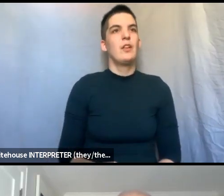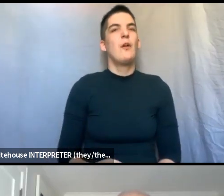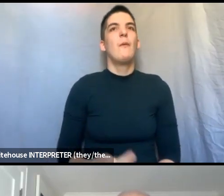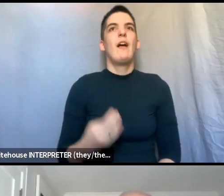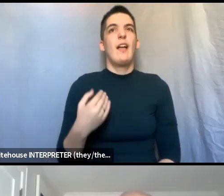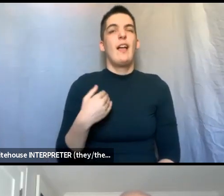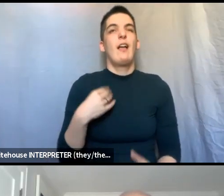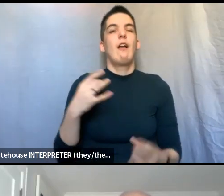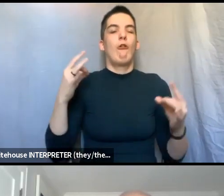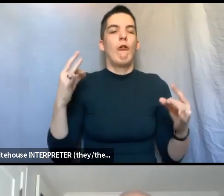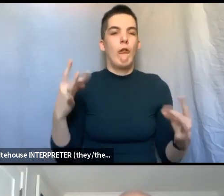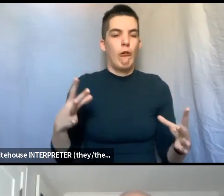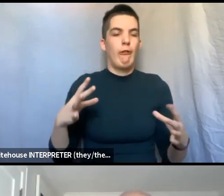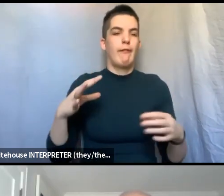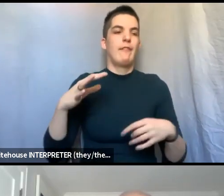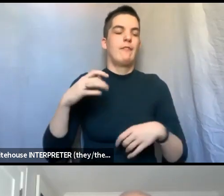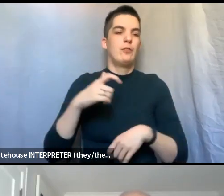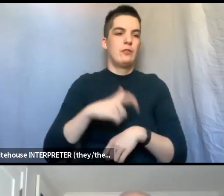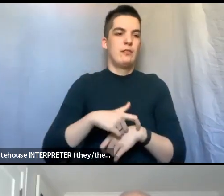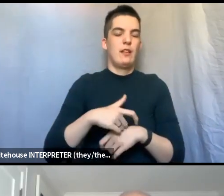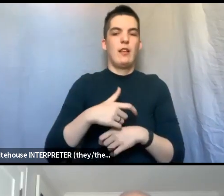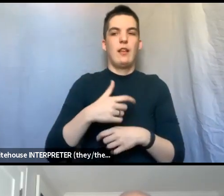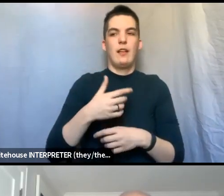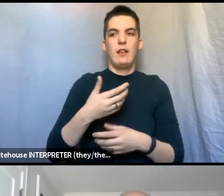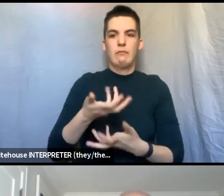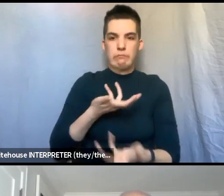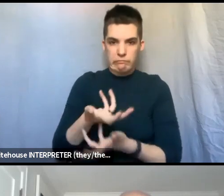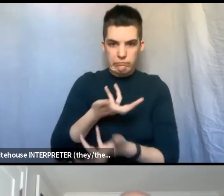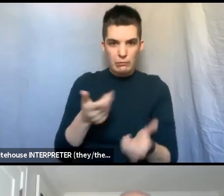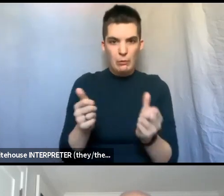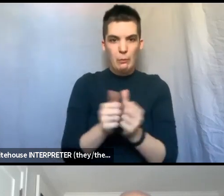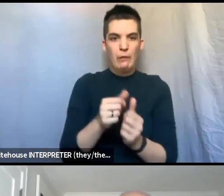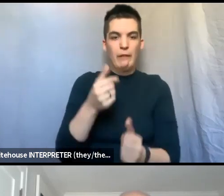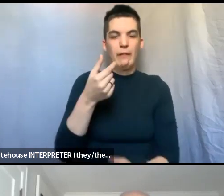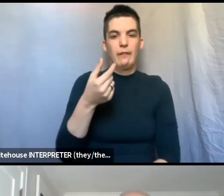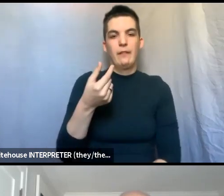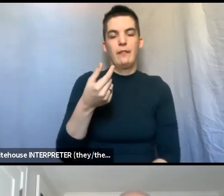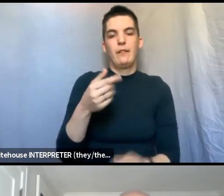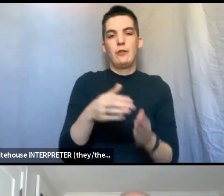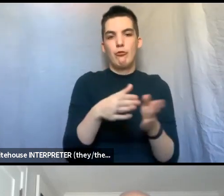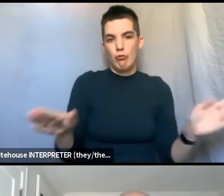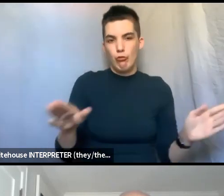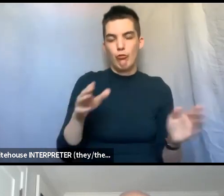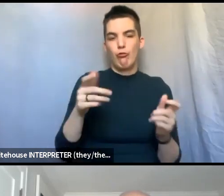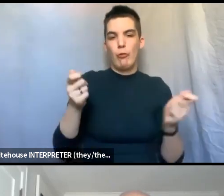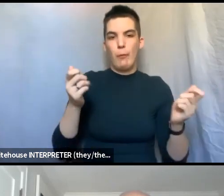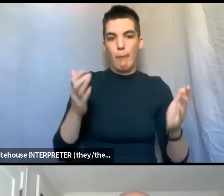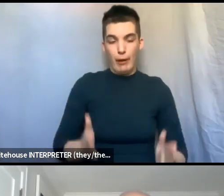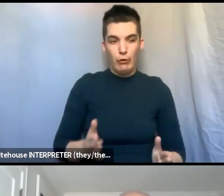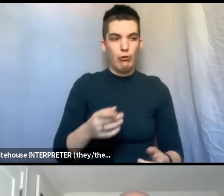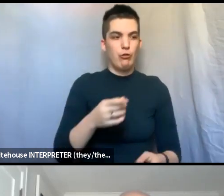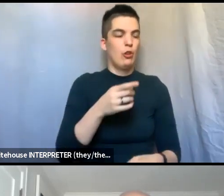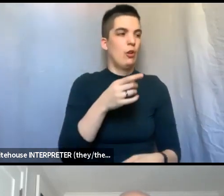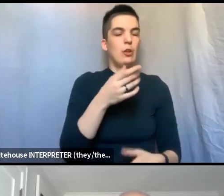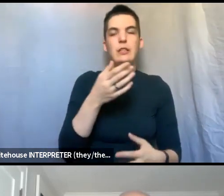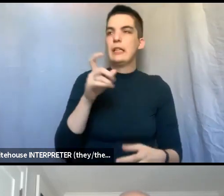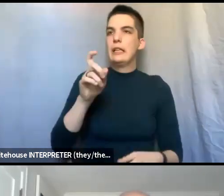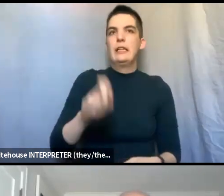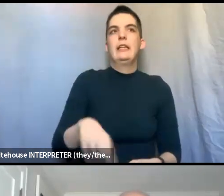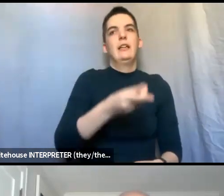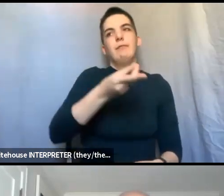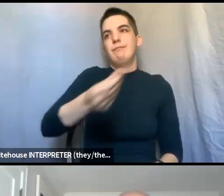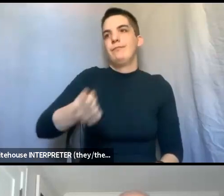time talking the general manager department into paying $270 to fly somebody in from Toronto to